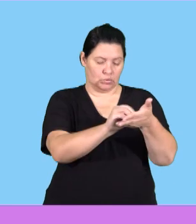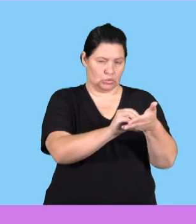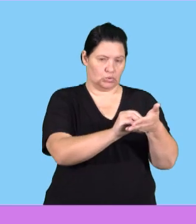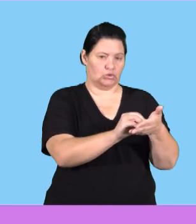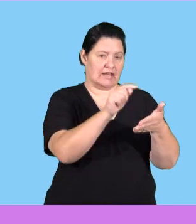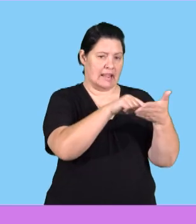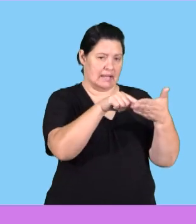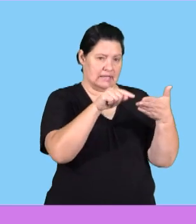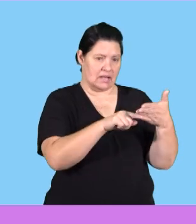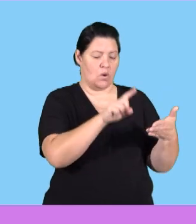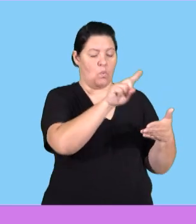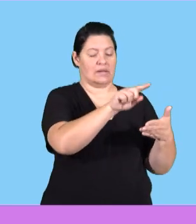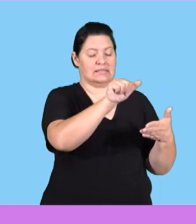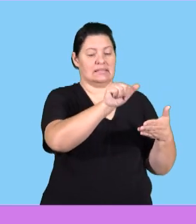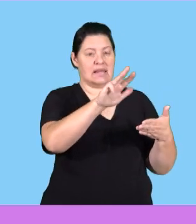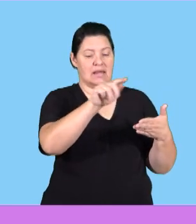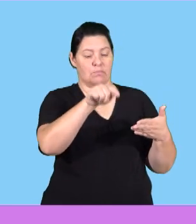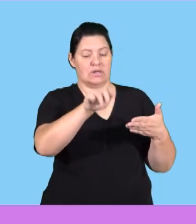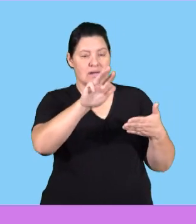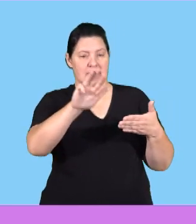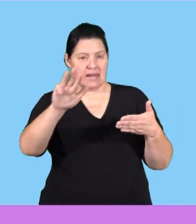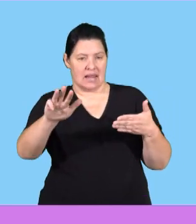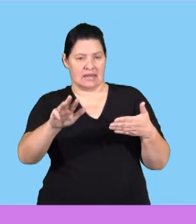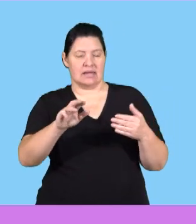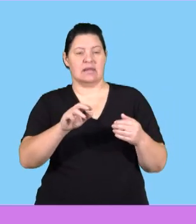our calculator together.